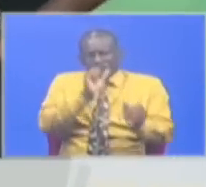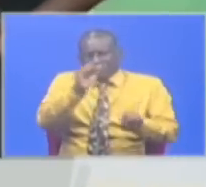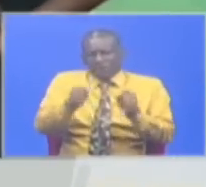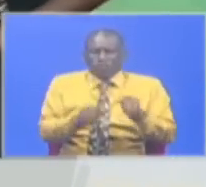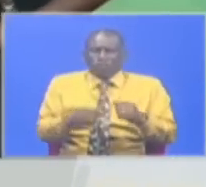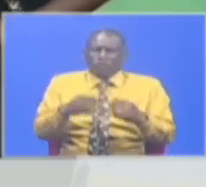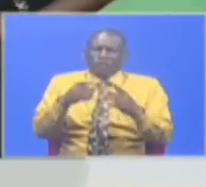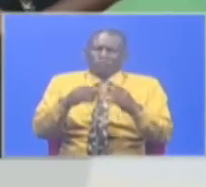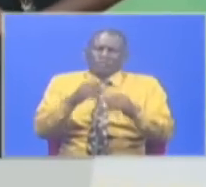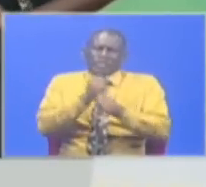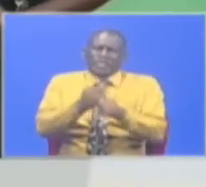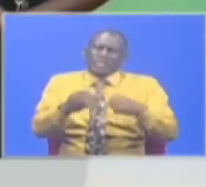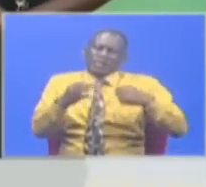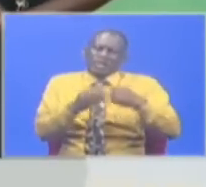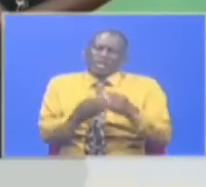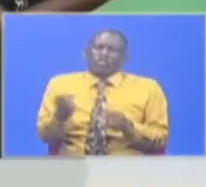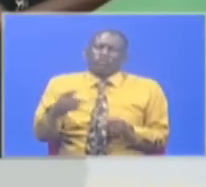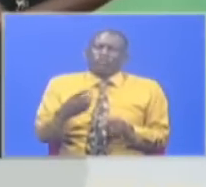March.